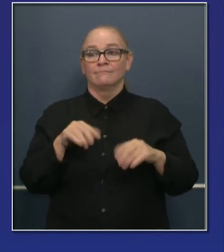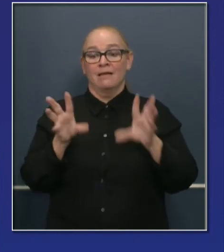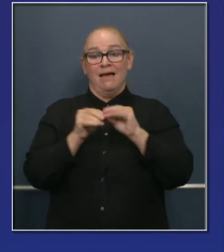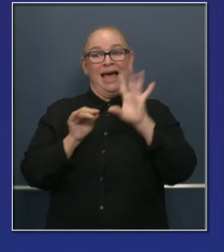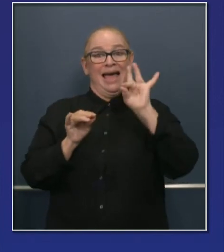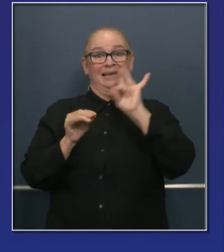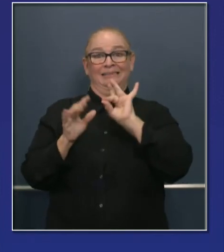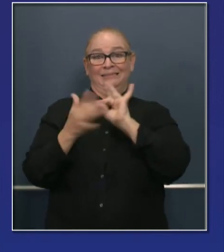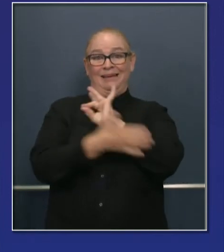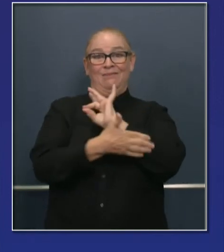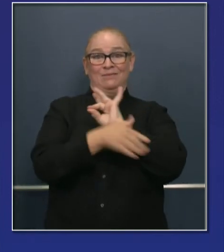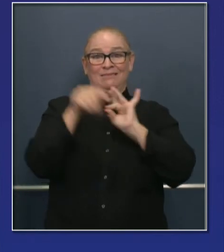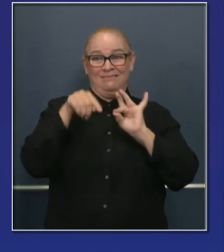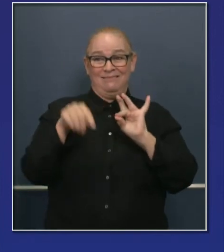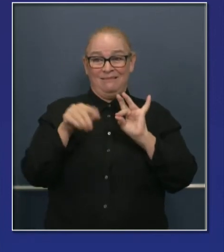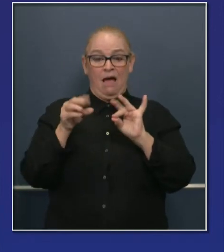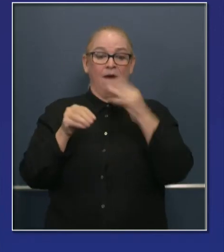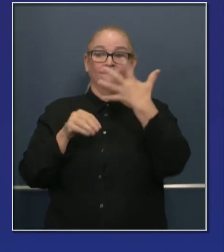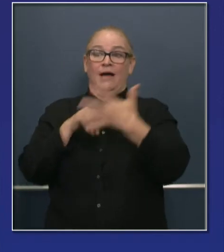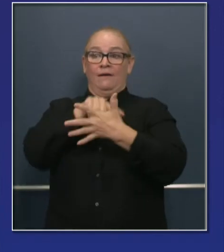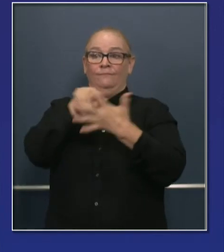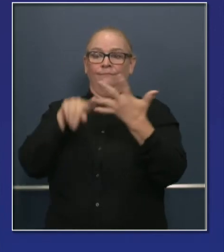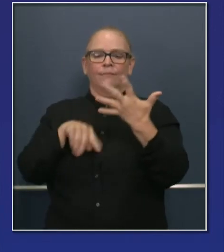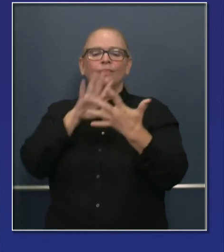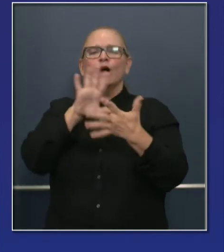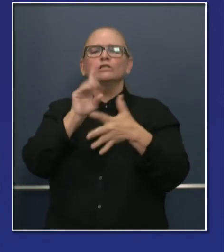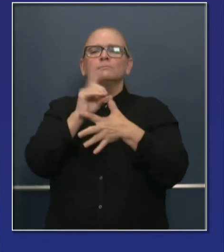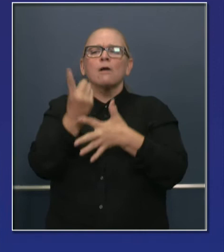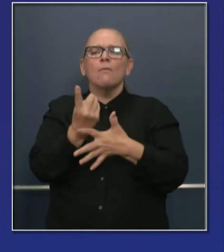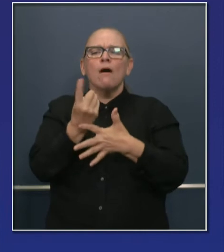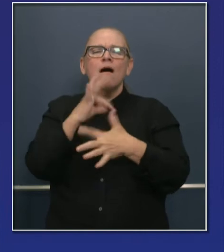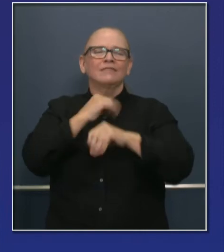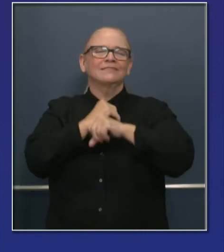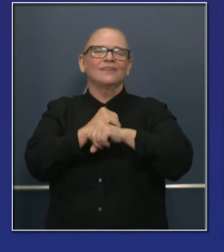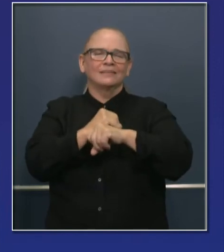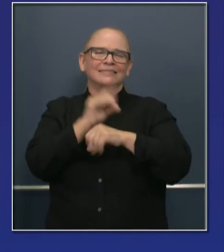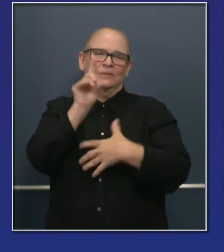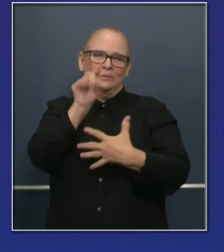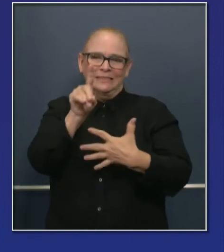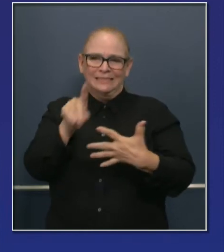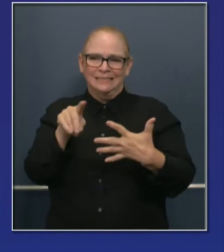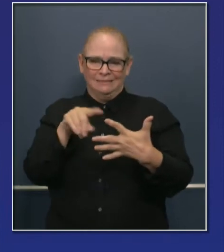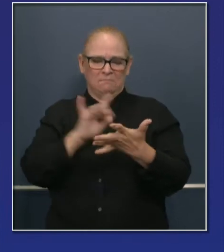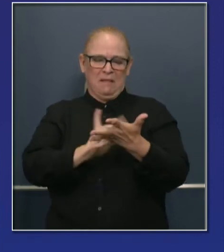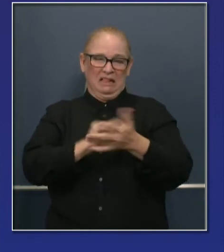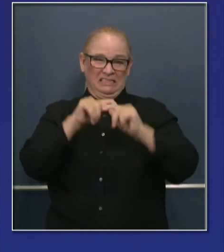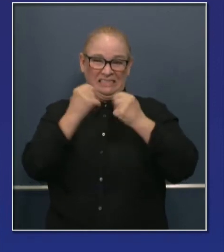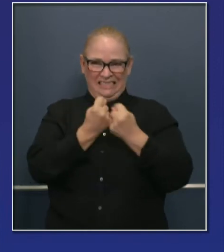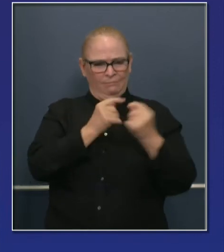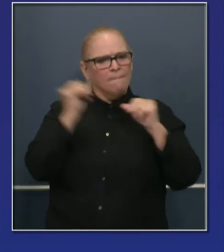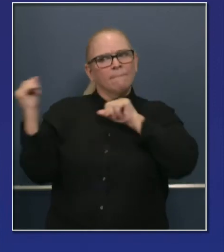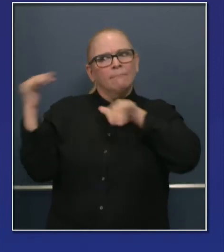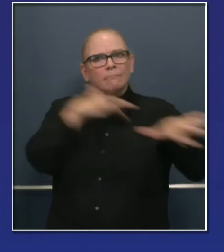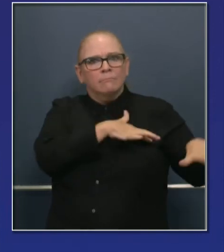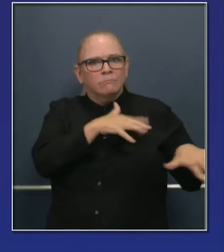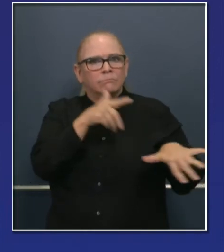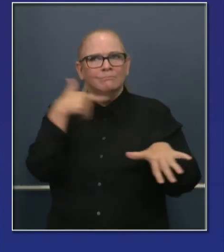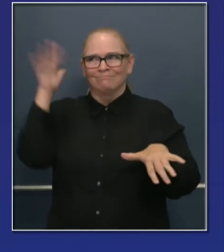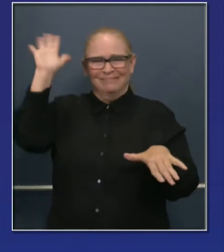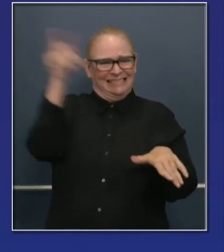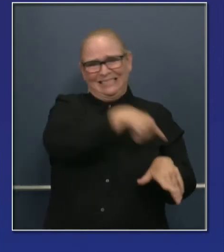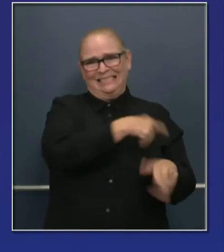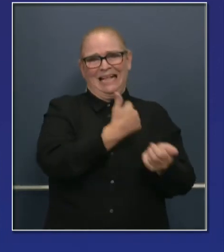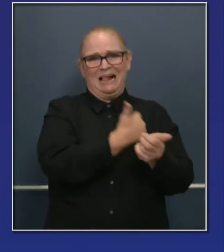of Defense medical teams are deployed now in the Central Valley. Again, federal partnerships, but also